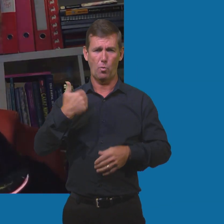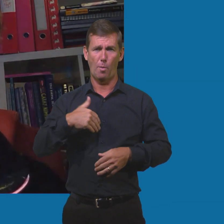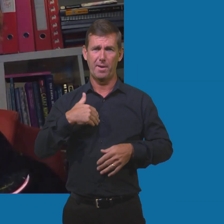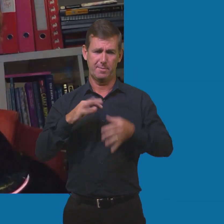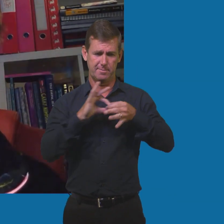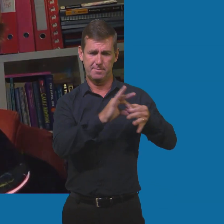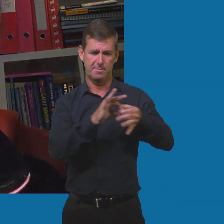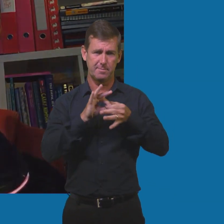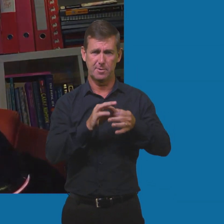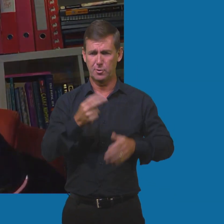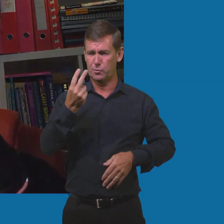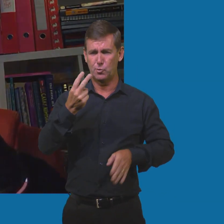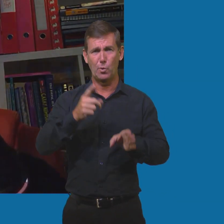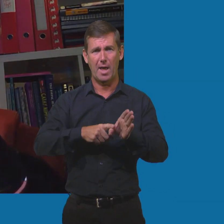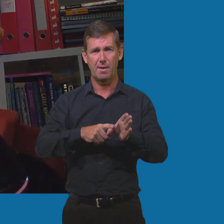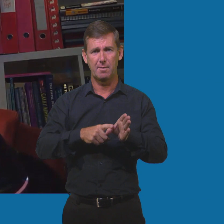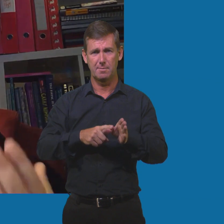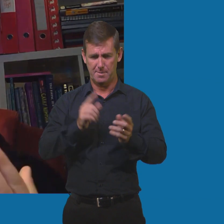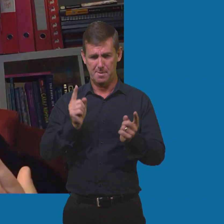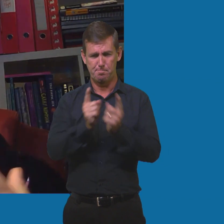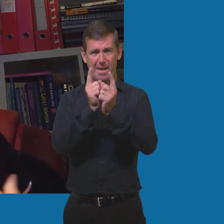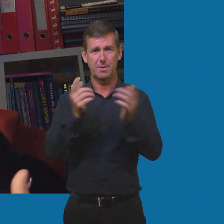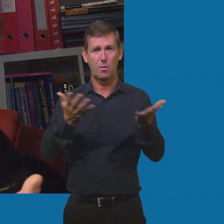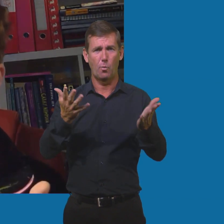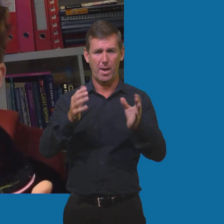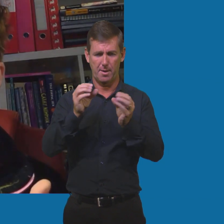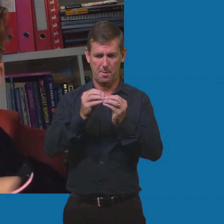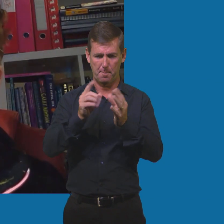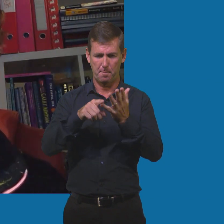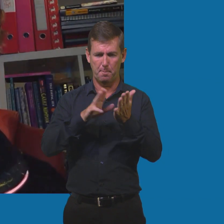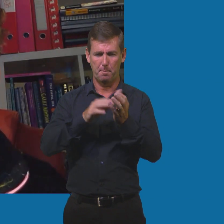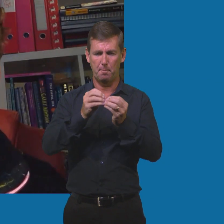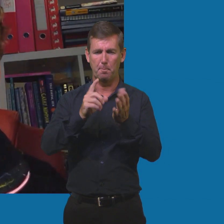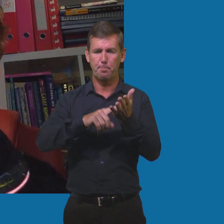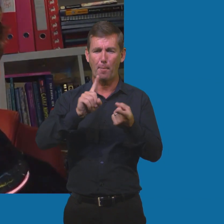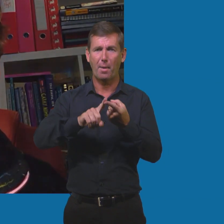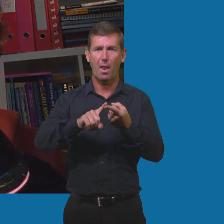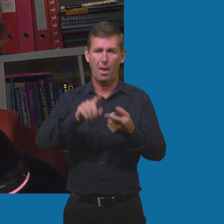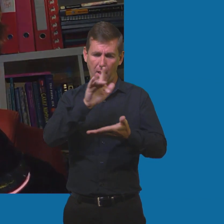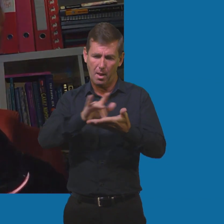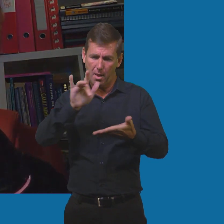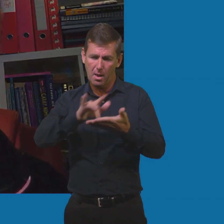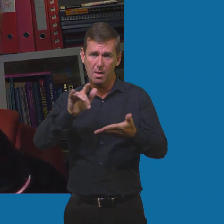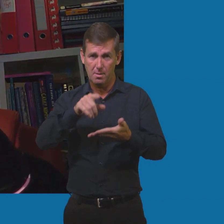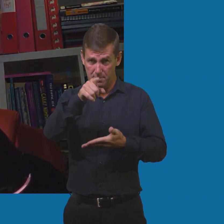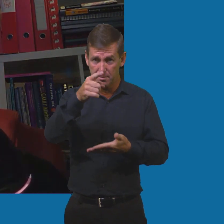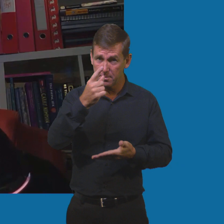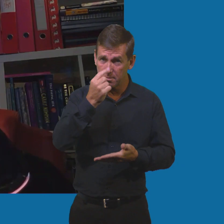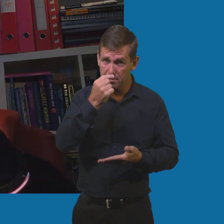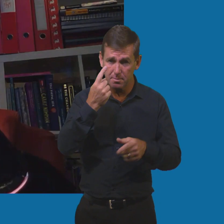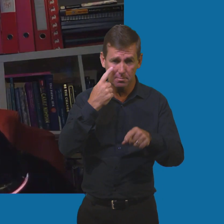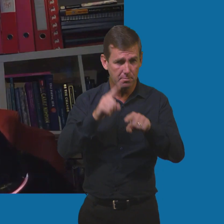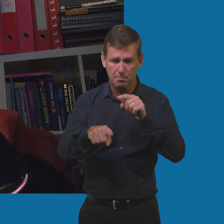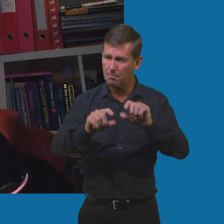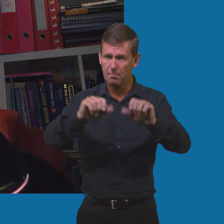2 years. We met on Bumble, so if you are on dating apps, it is possible. And actually, it works really well because she